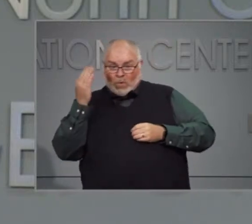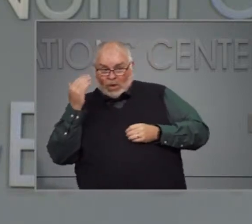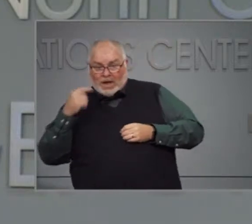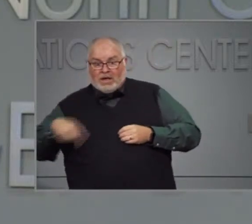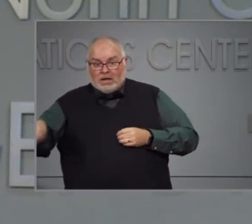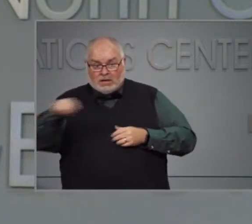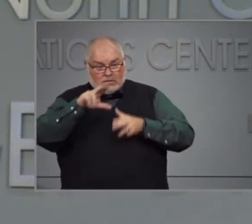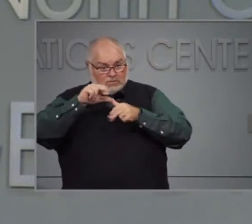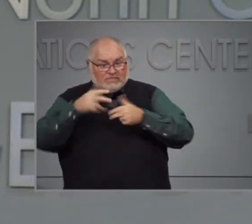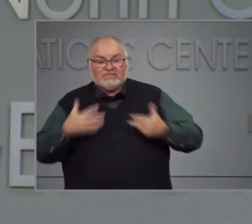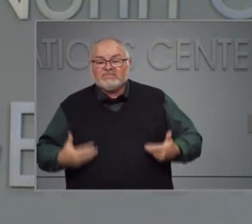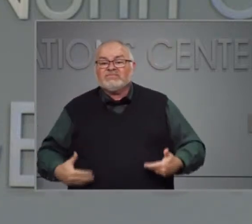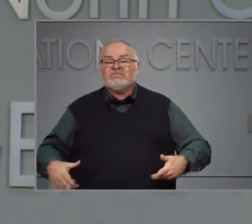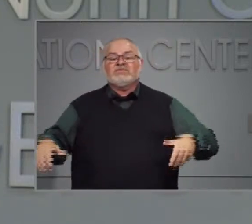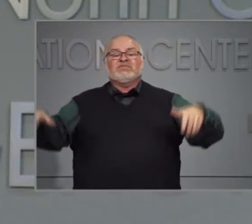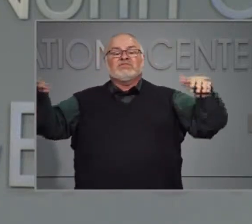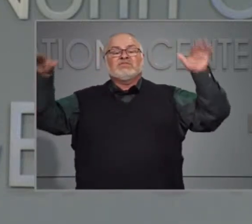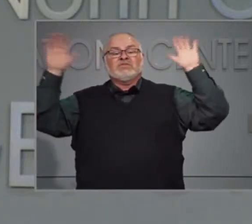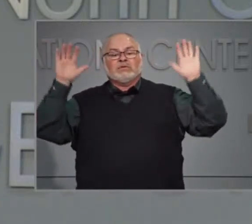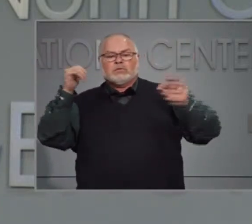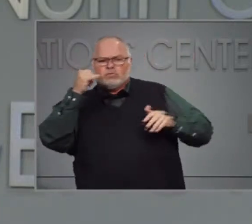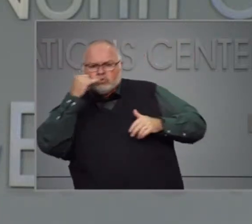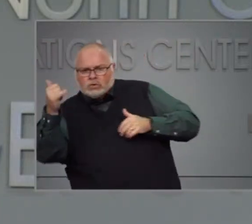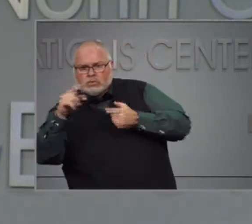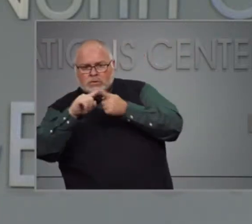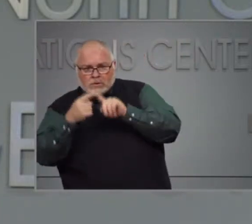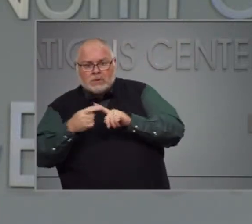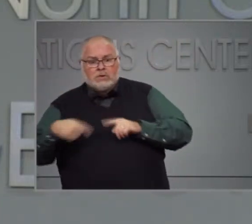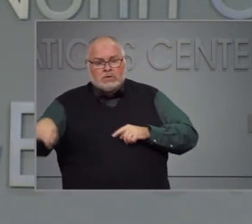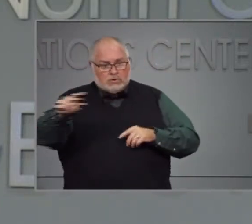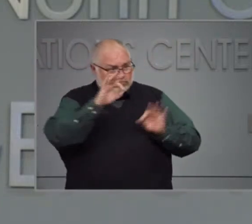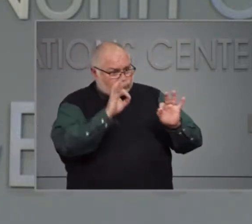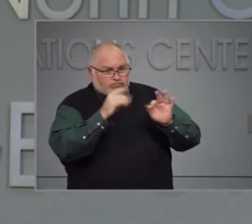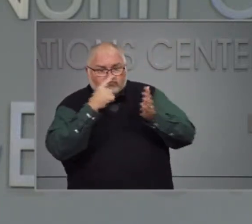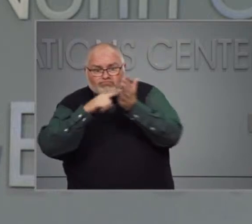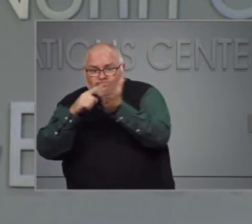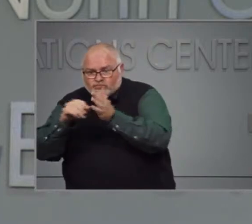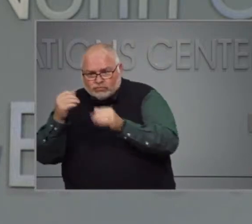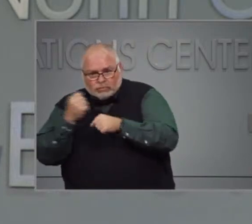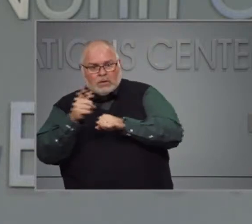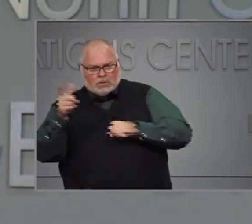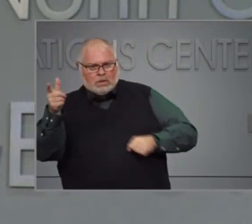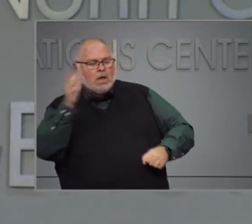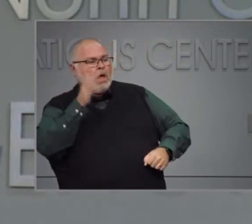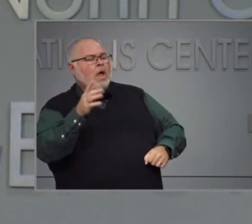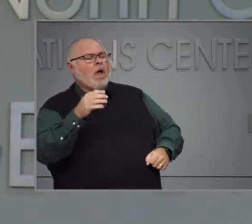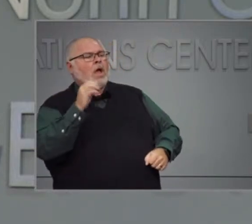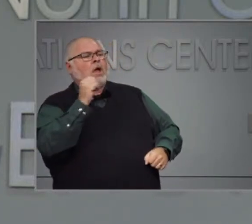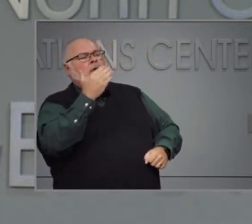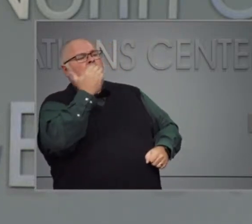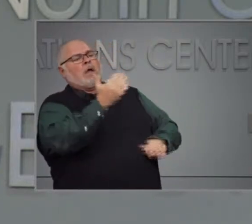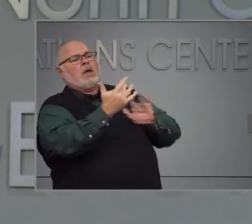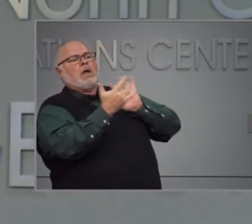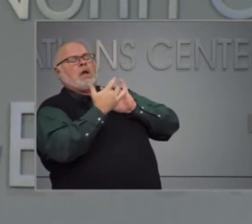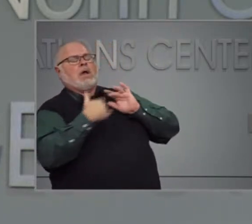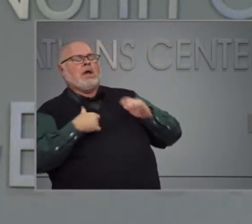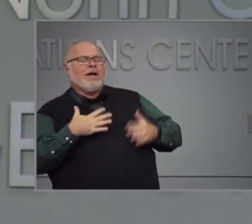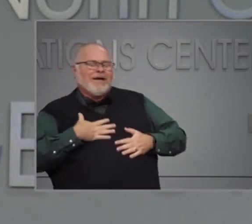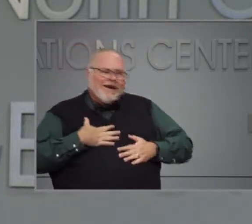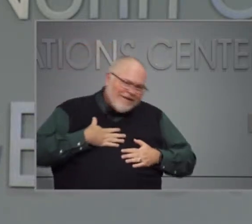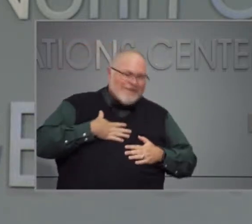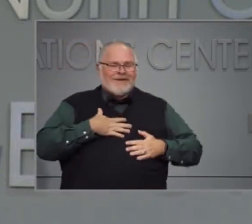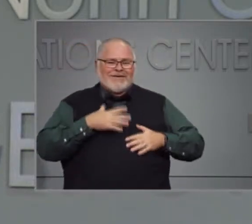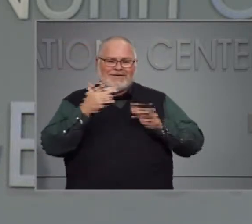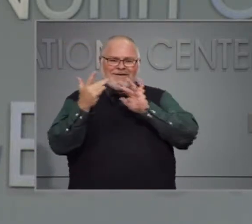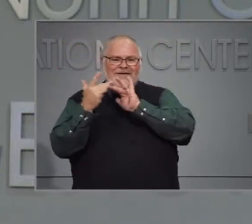Isaias. Call your loved ones today to make sure they're okay. Guaranteed they'll appreciate it. With kindness and cooperation,